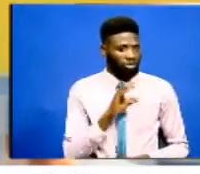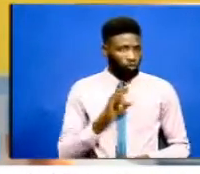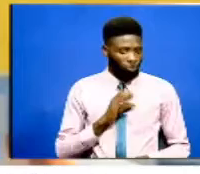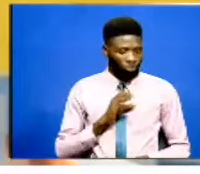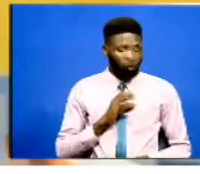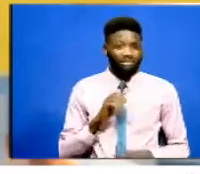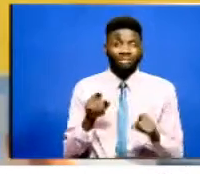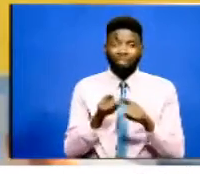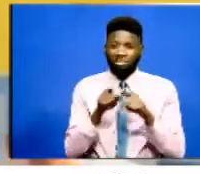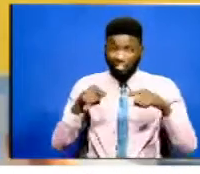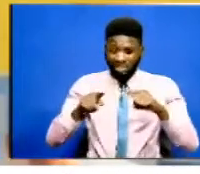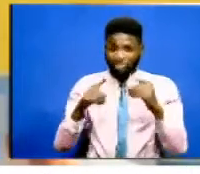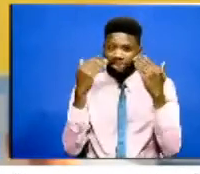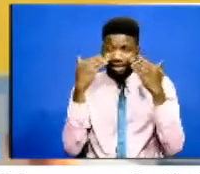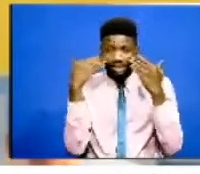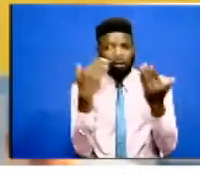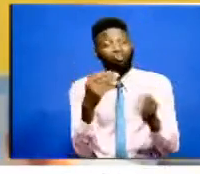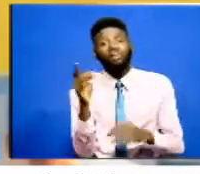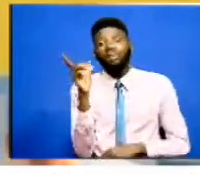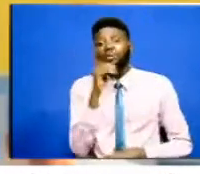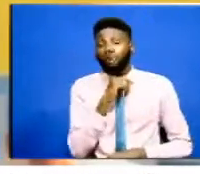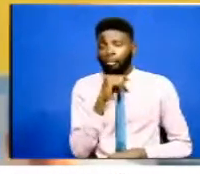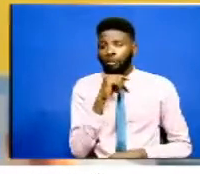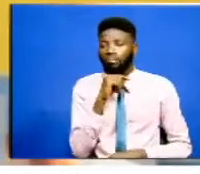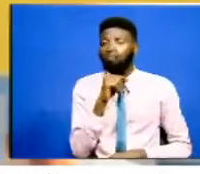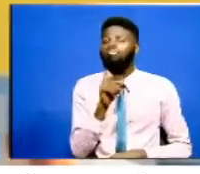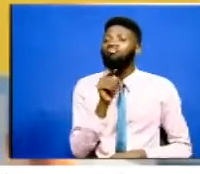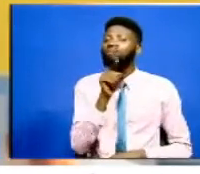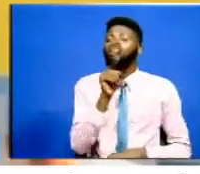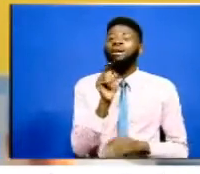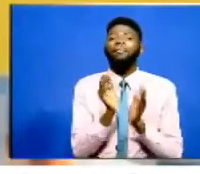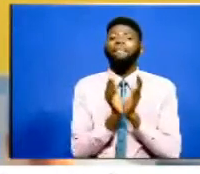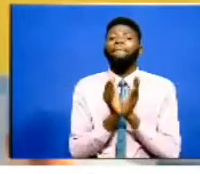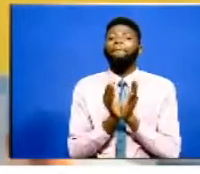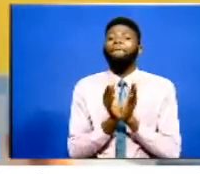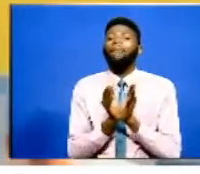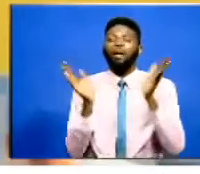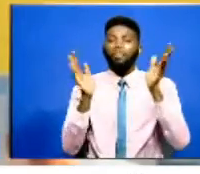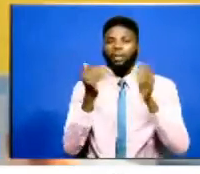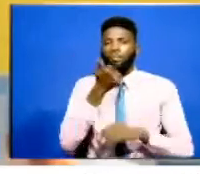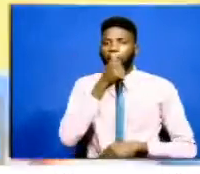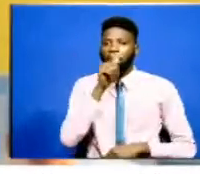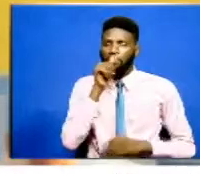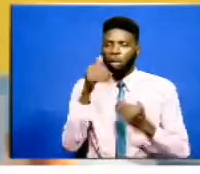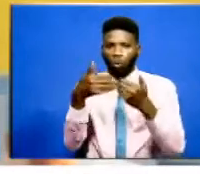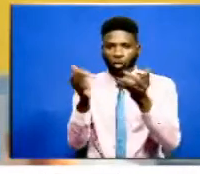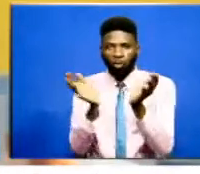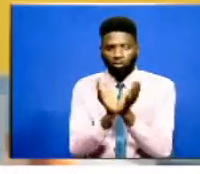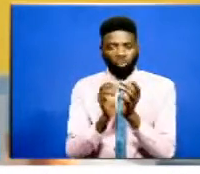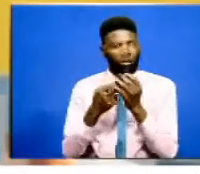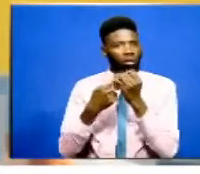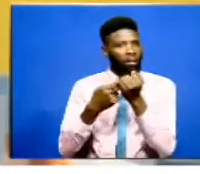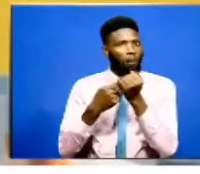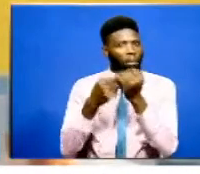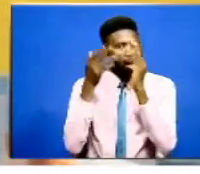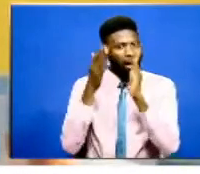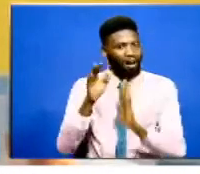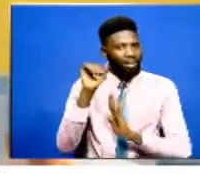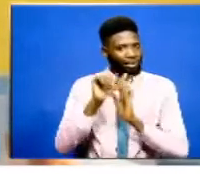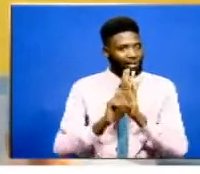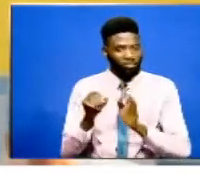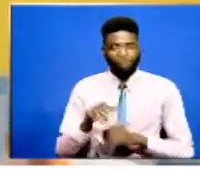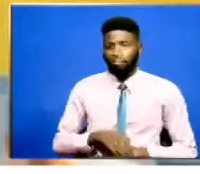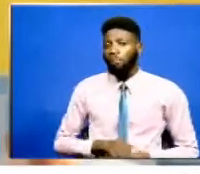as you have seen for yourselves, is a public-private community partnership. Its members, as